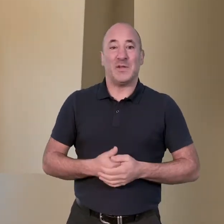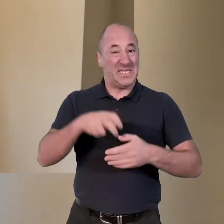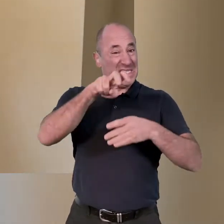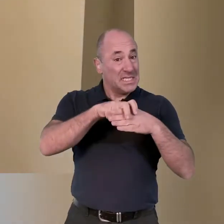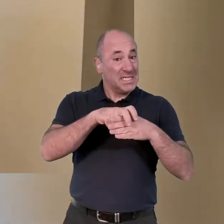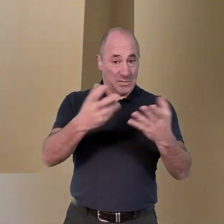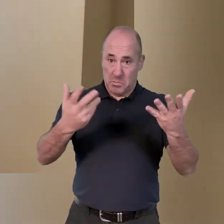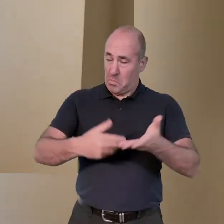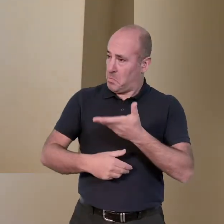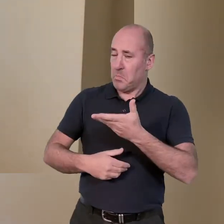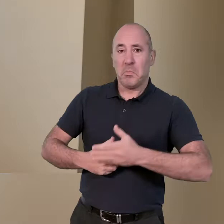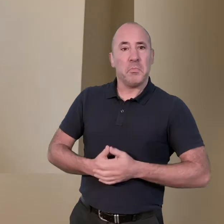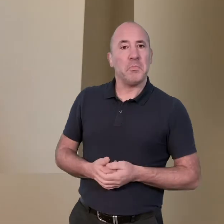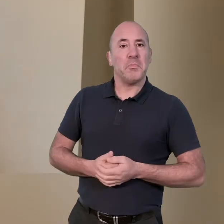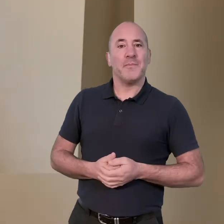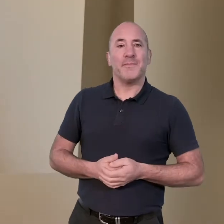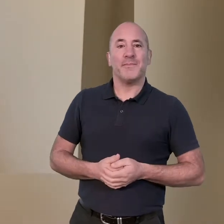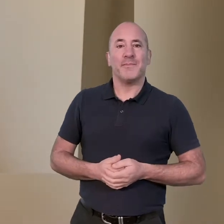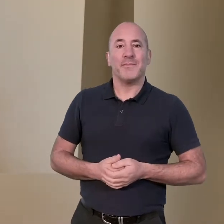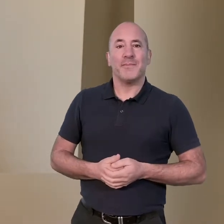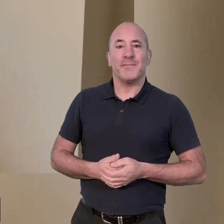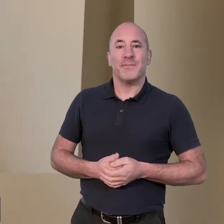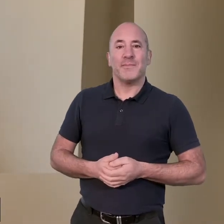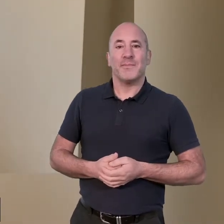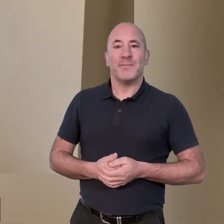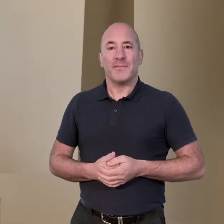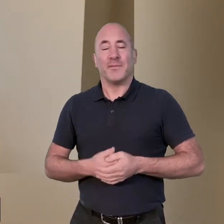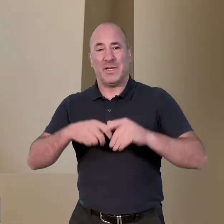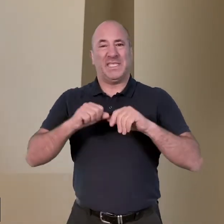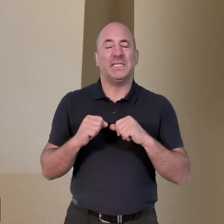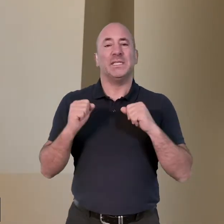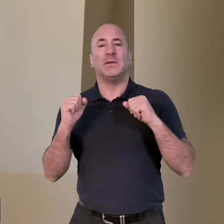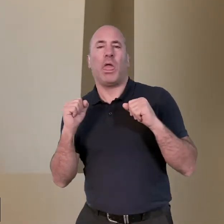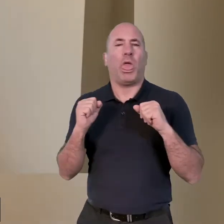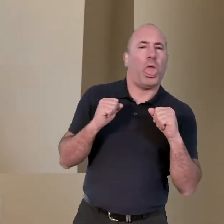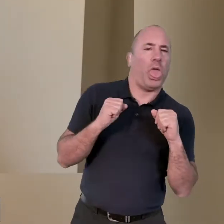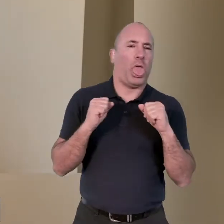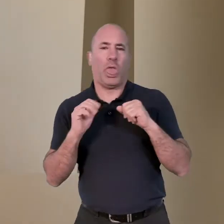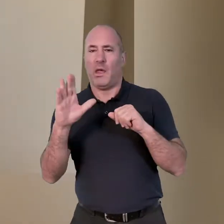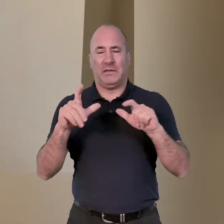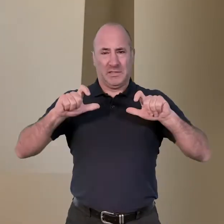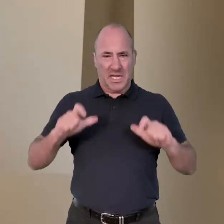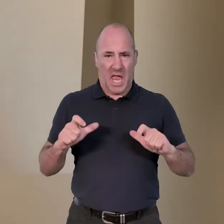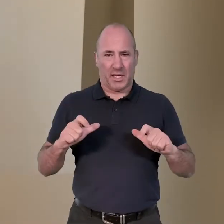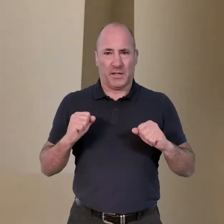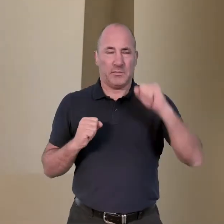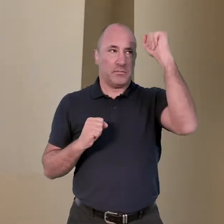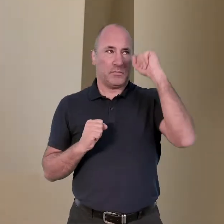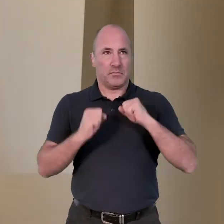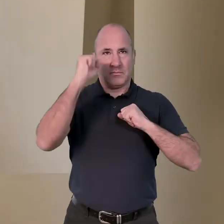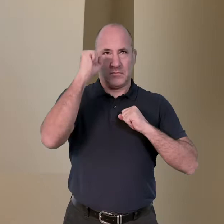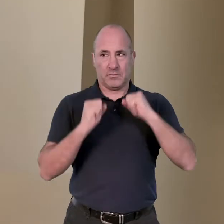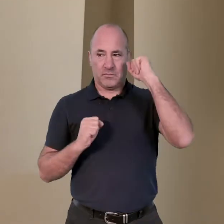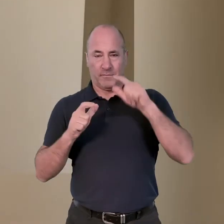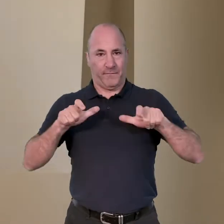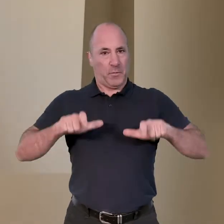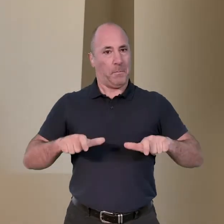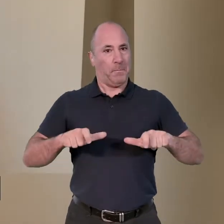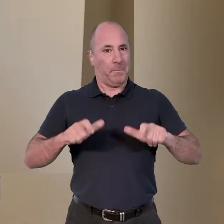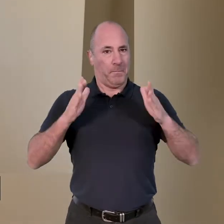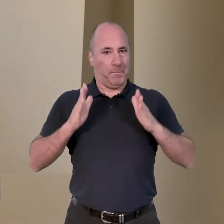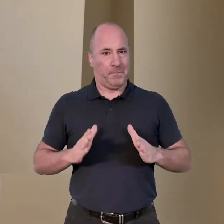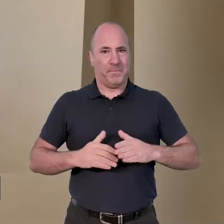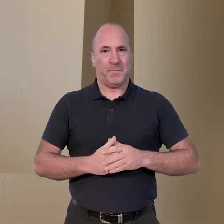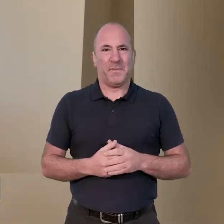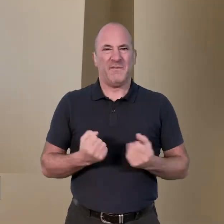Excellent. When we're from a seated position, if you're working here, try and make sure we're not rocking from side to side. Try and engage your core as much as possible.